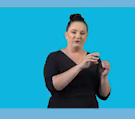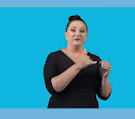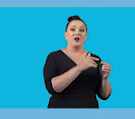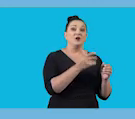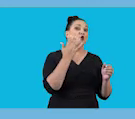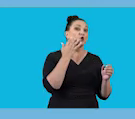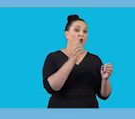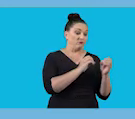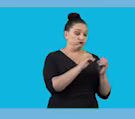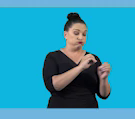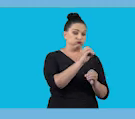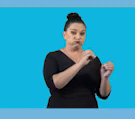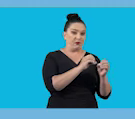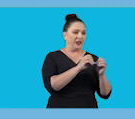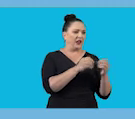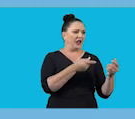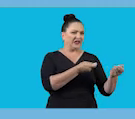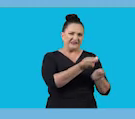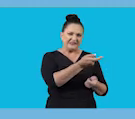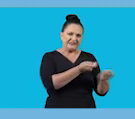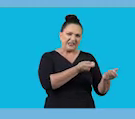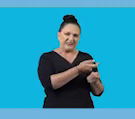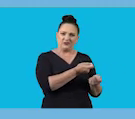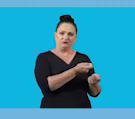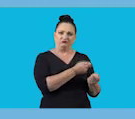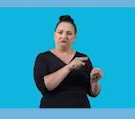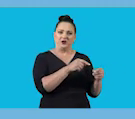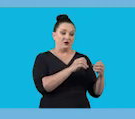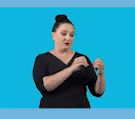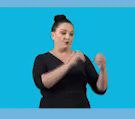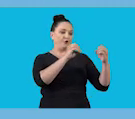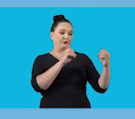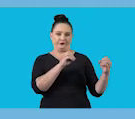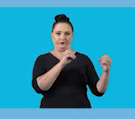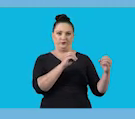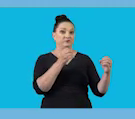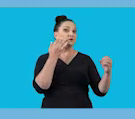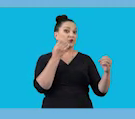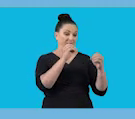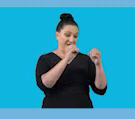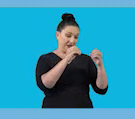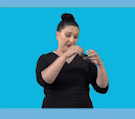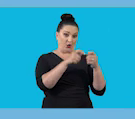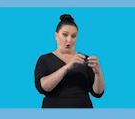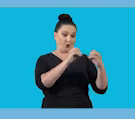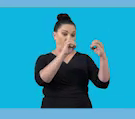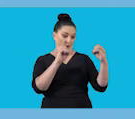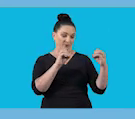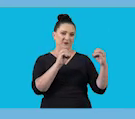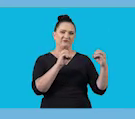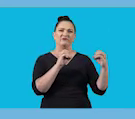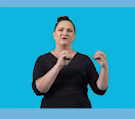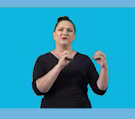forces. And once they overcome the attractive forces, they move away from each other. And once they move away from each other,